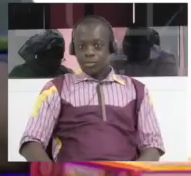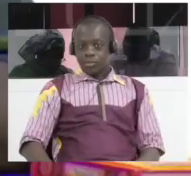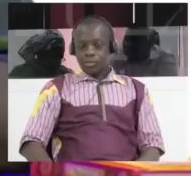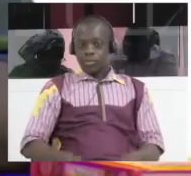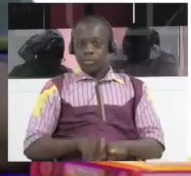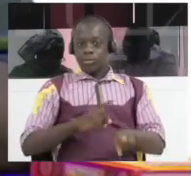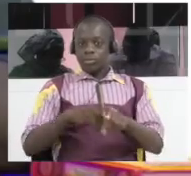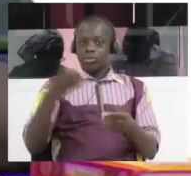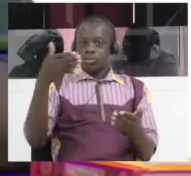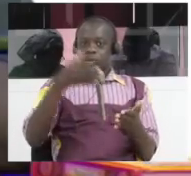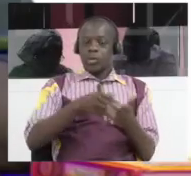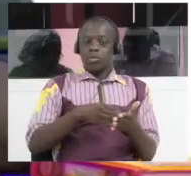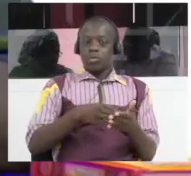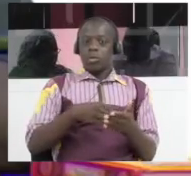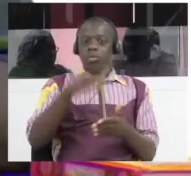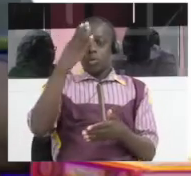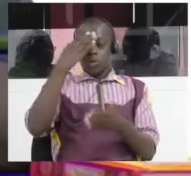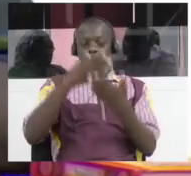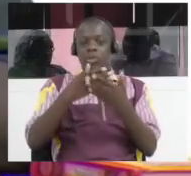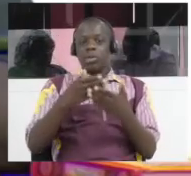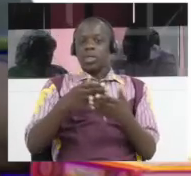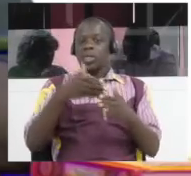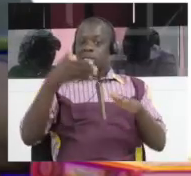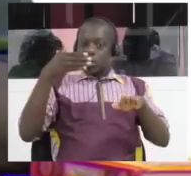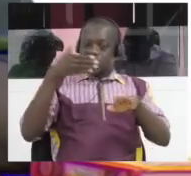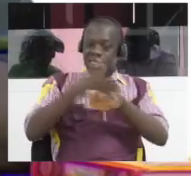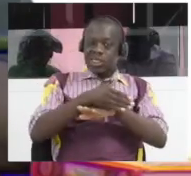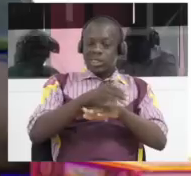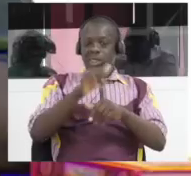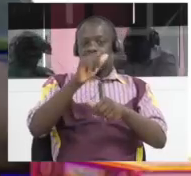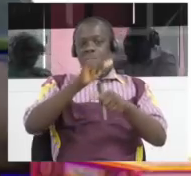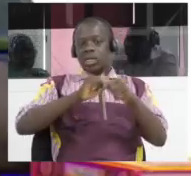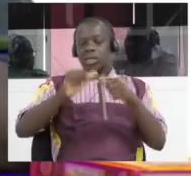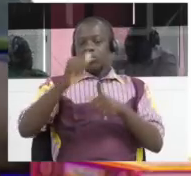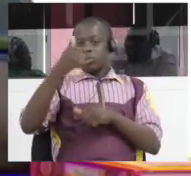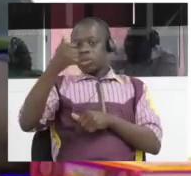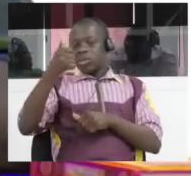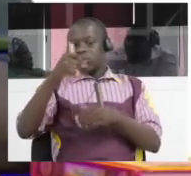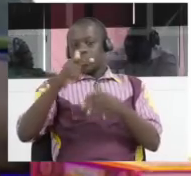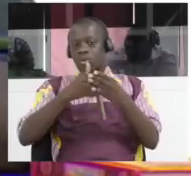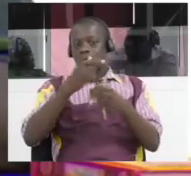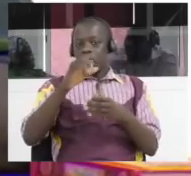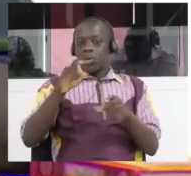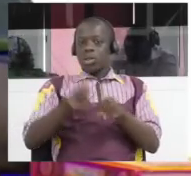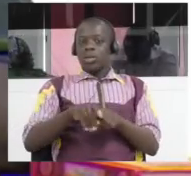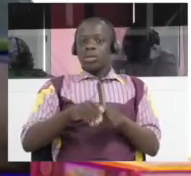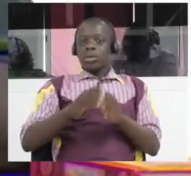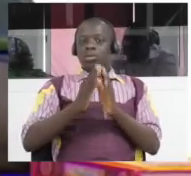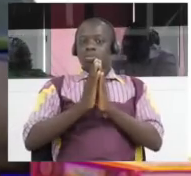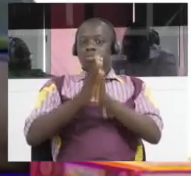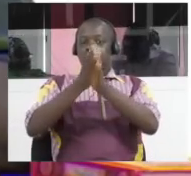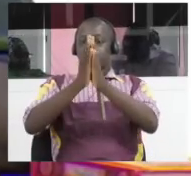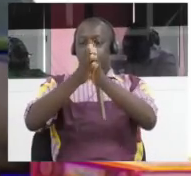eventually, when they came, I think I learned that they arrived late at Bara, around 6 or so, and then at that time, the ferry